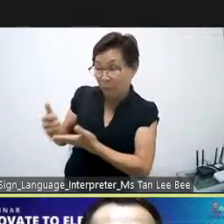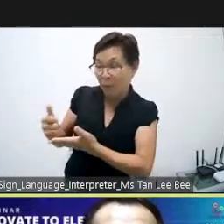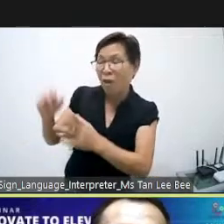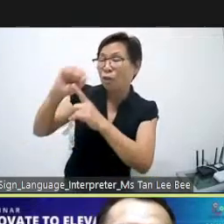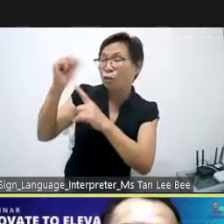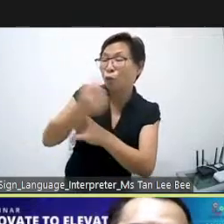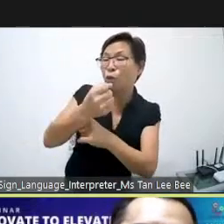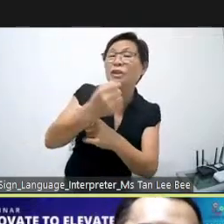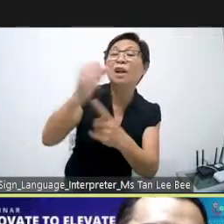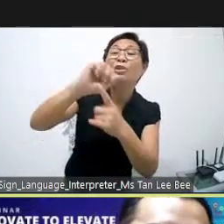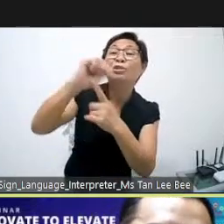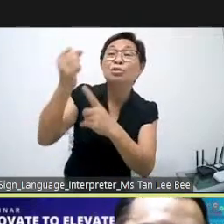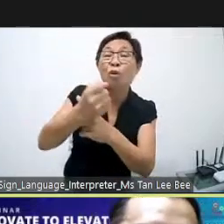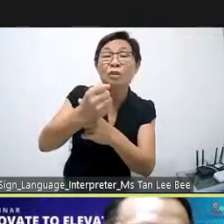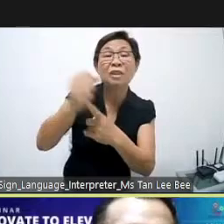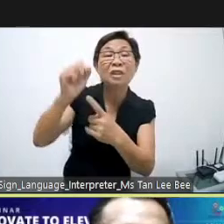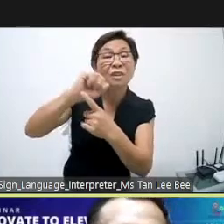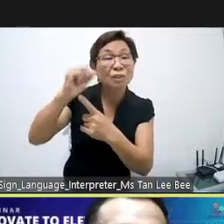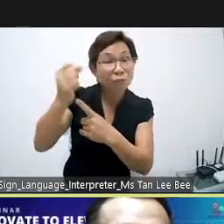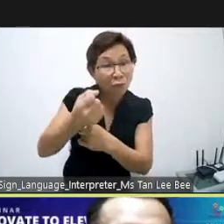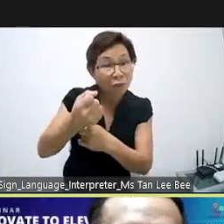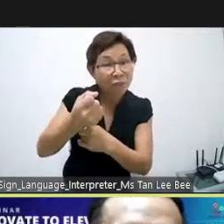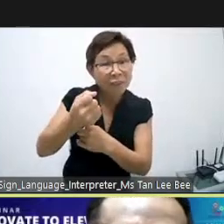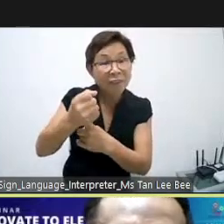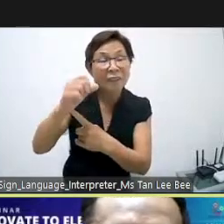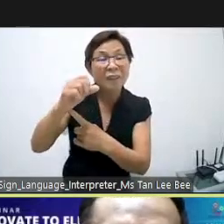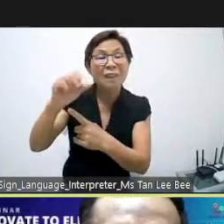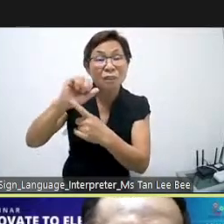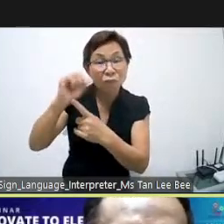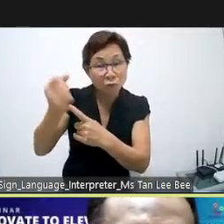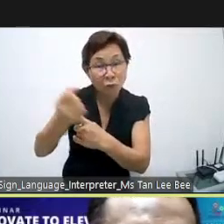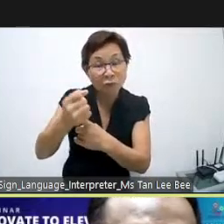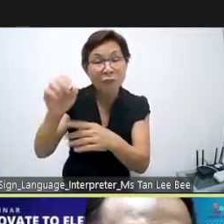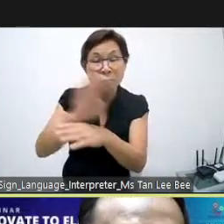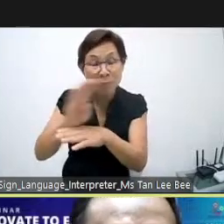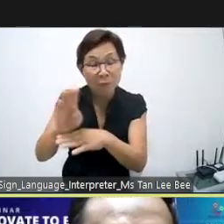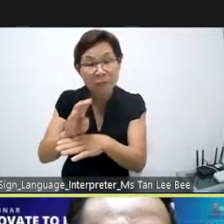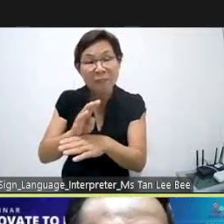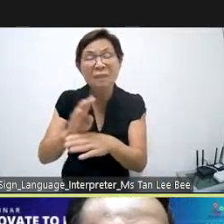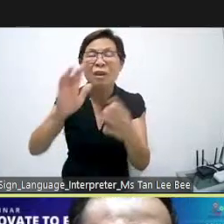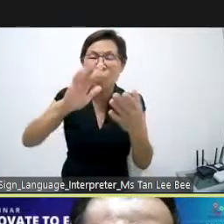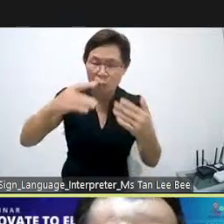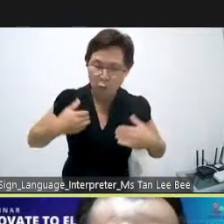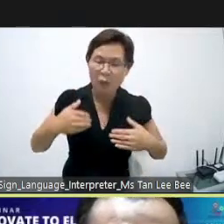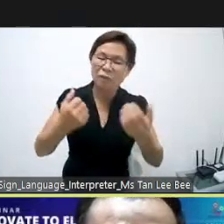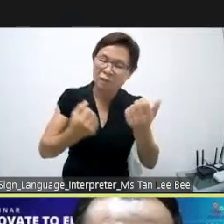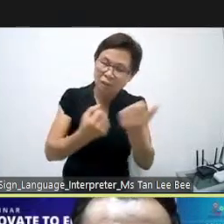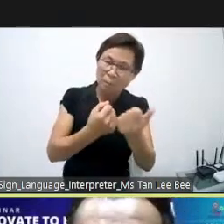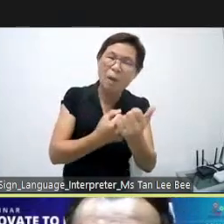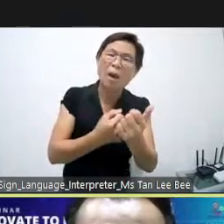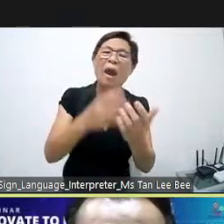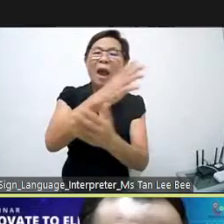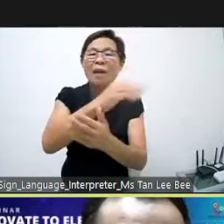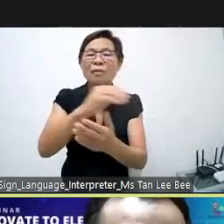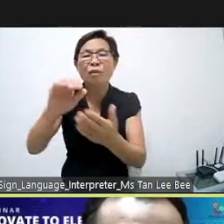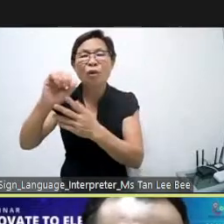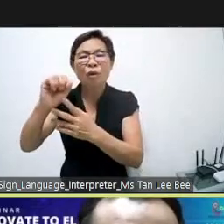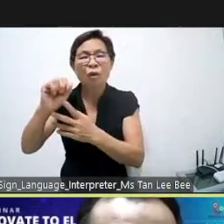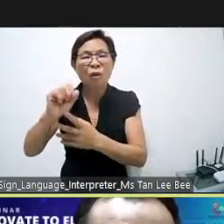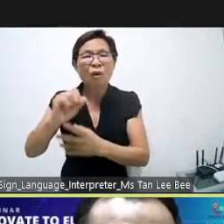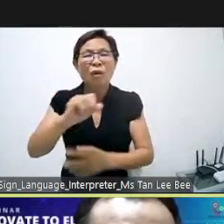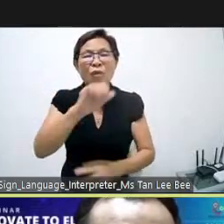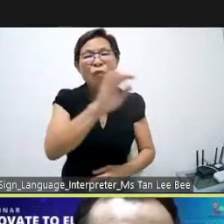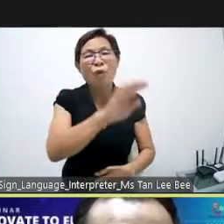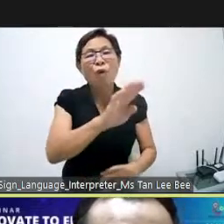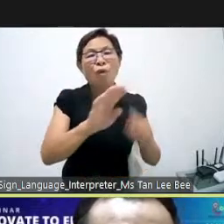enterprise model with the support of public-private research network. We also have University for Society, U4S. We also